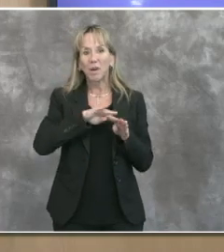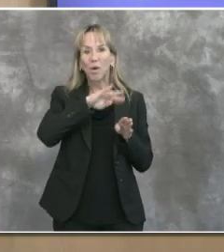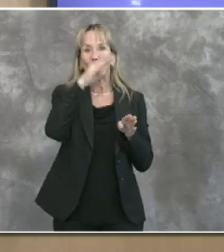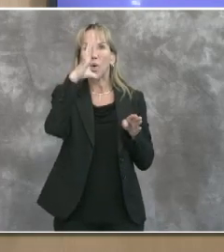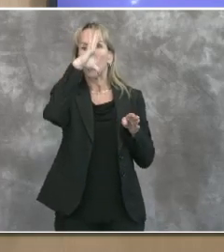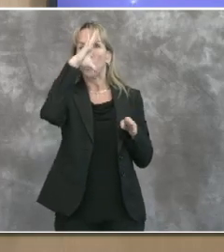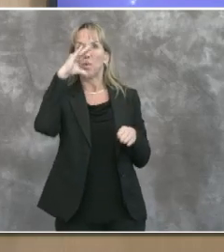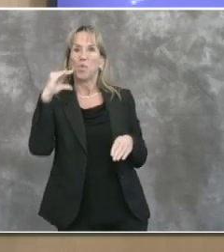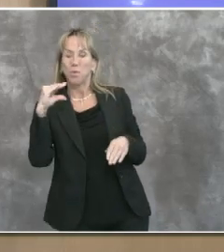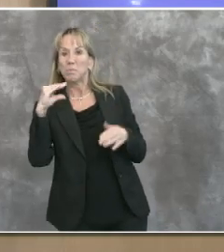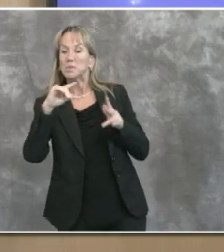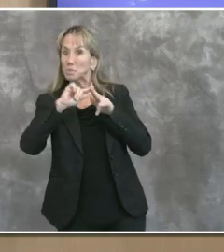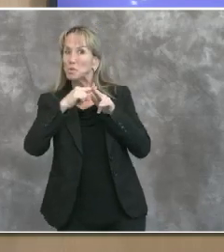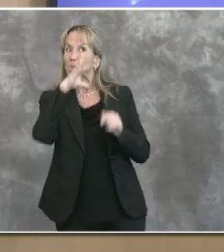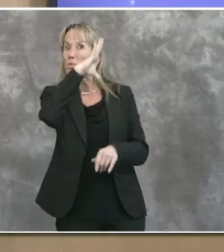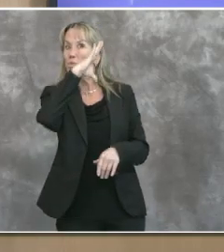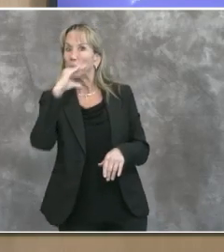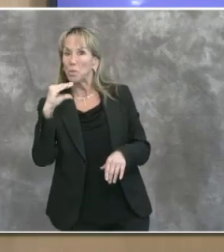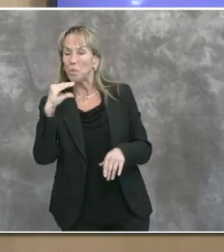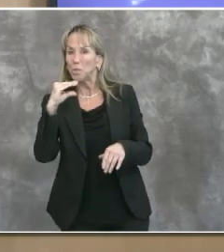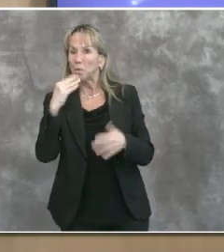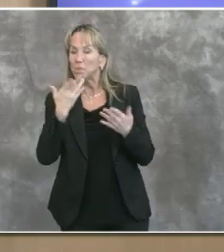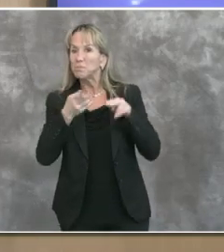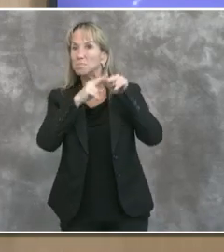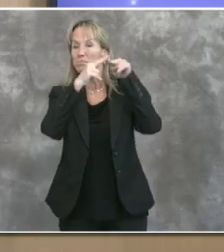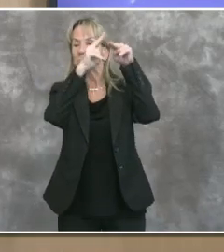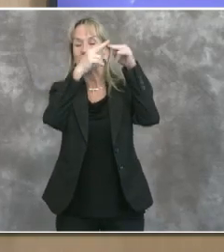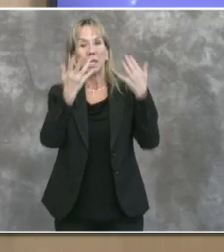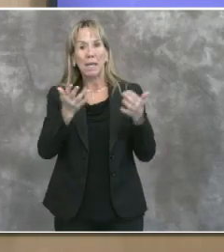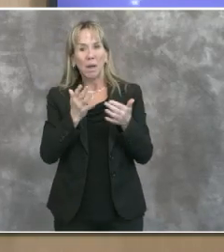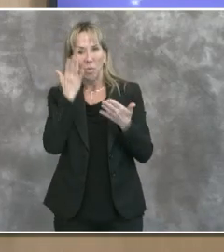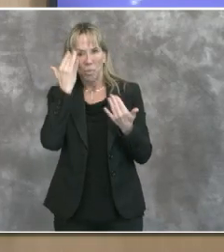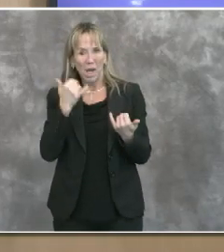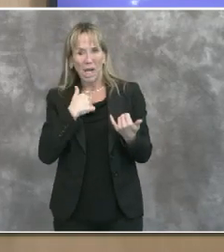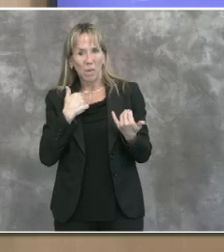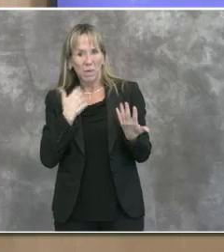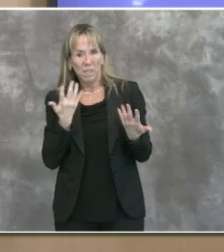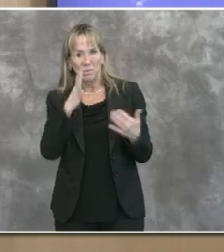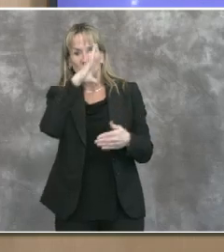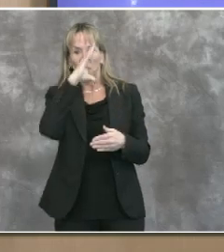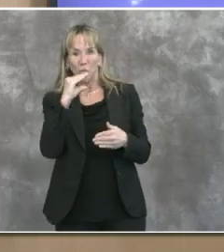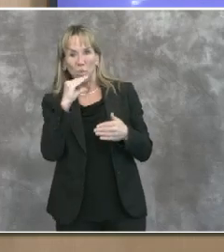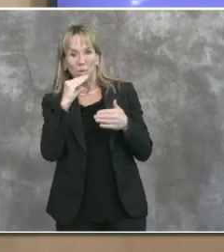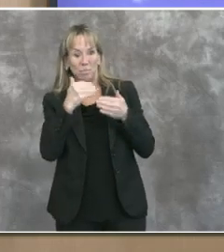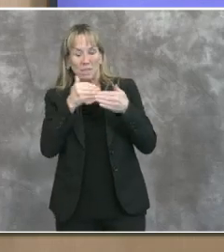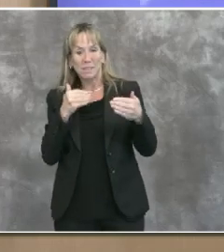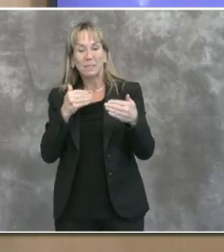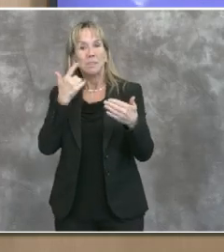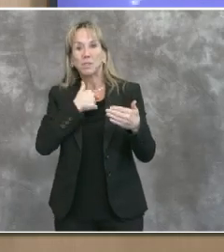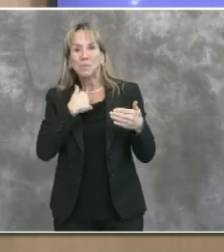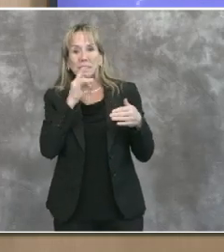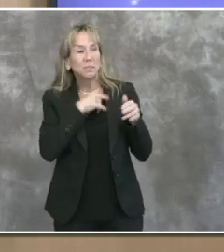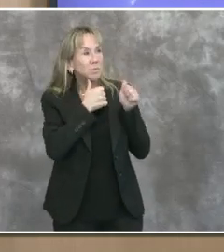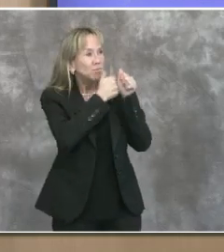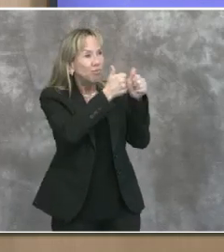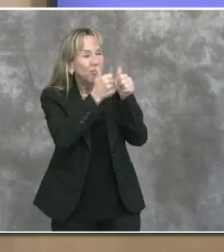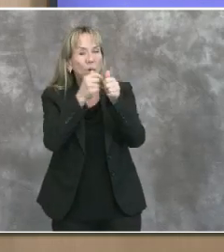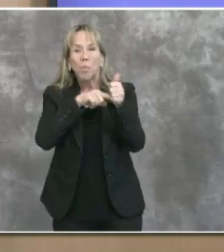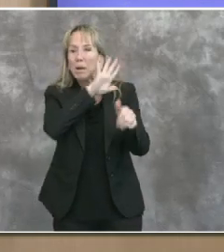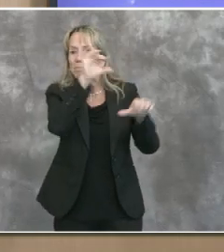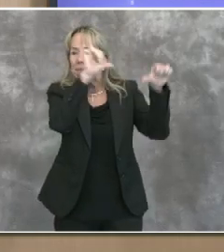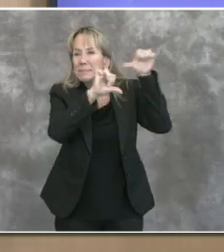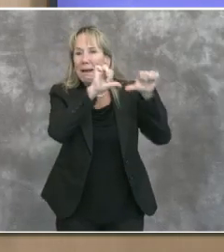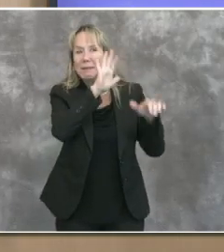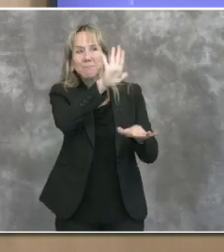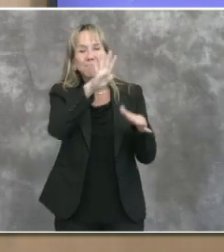action, but also because the actions we took were based on data, on science, on the advice of public health officials. Our actions